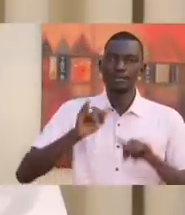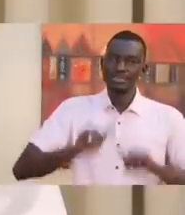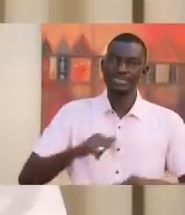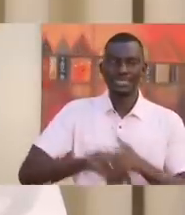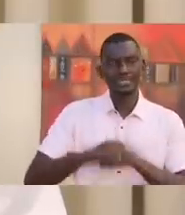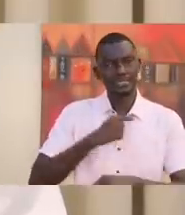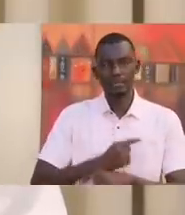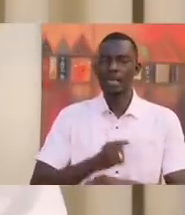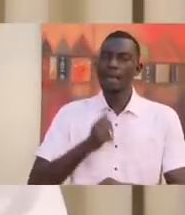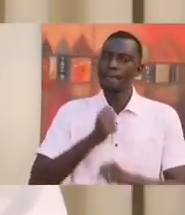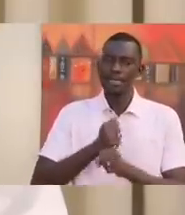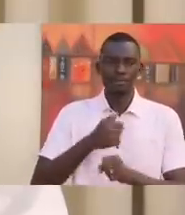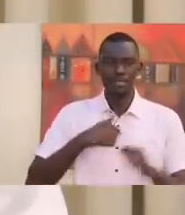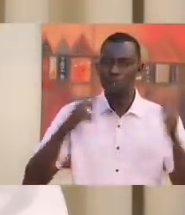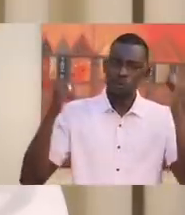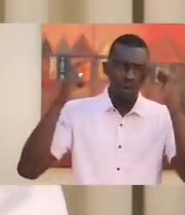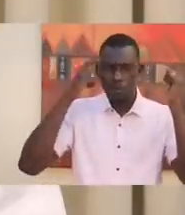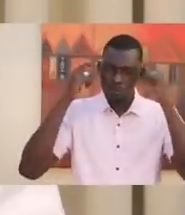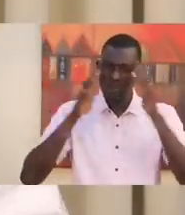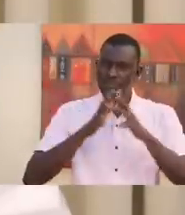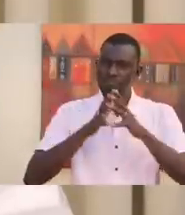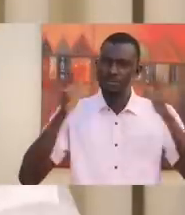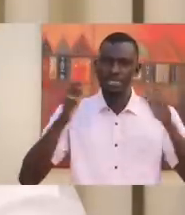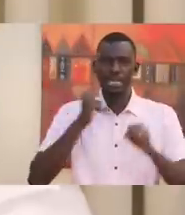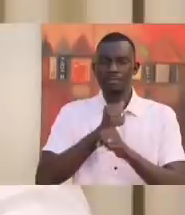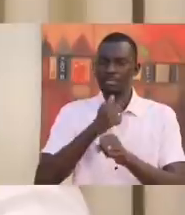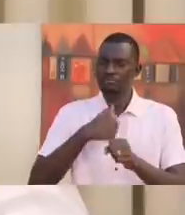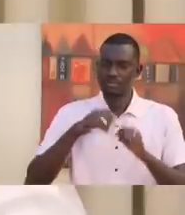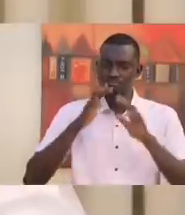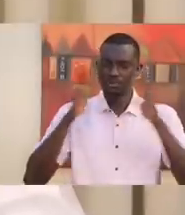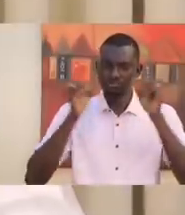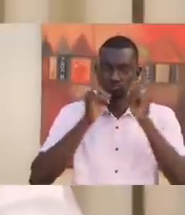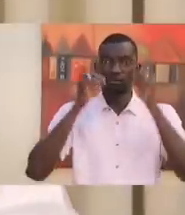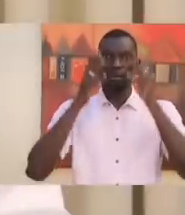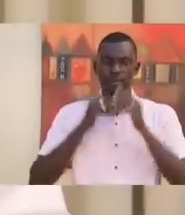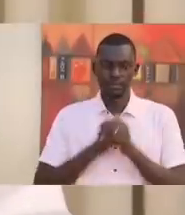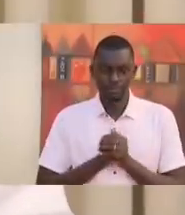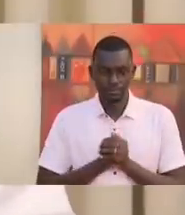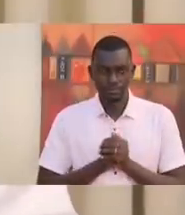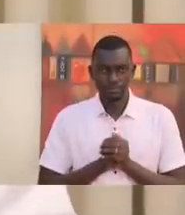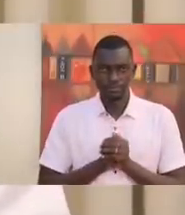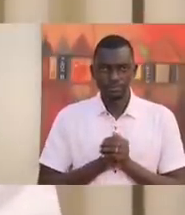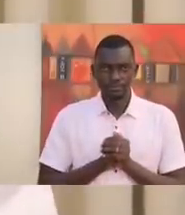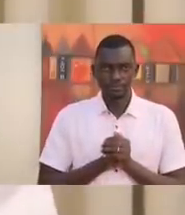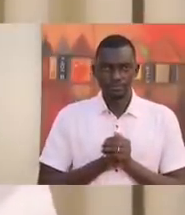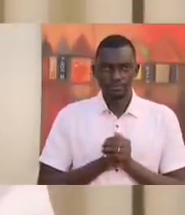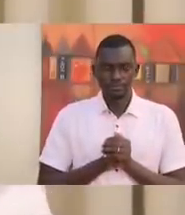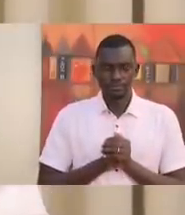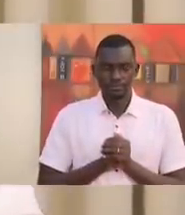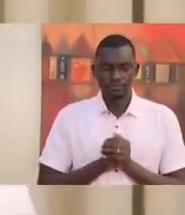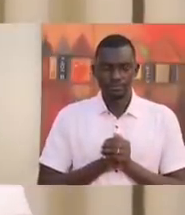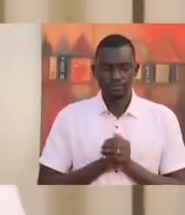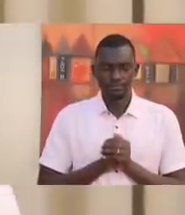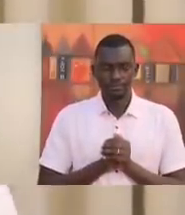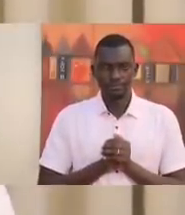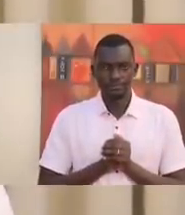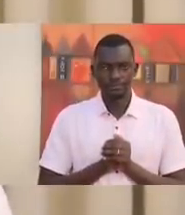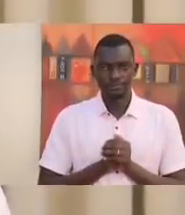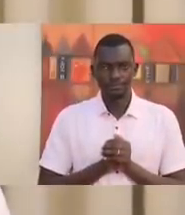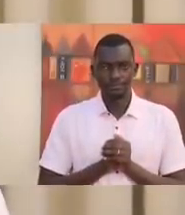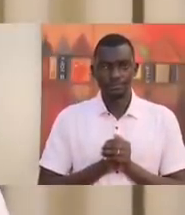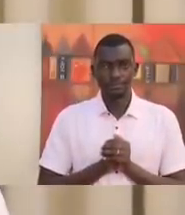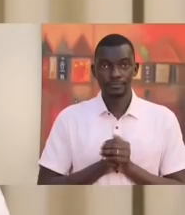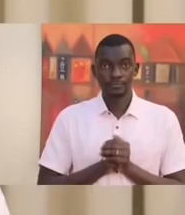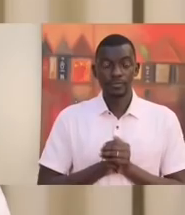banko sorong. Fo tilimwang anin kilin kotake Adama Barrow atele tilimwang anin kilin kafuje kotake Gambia Banko